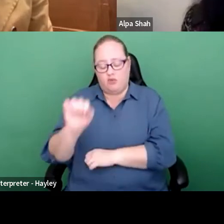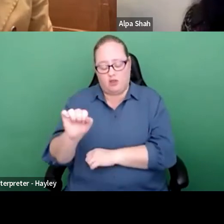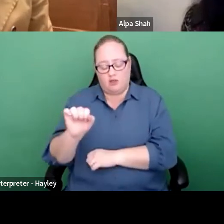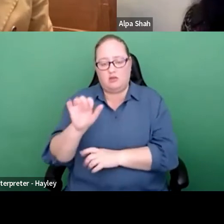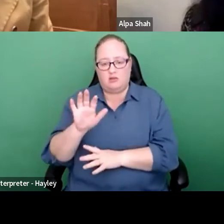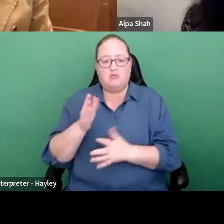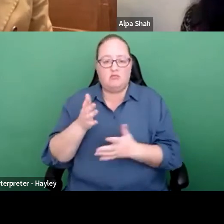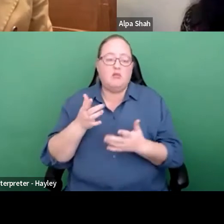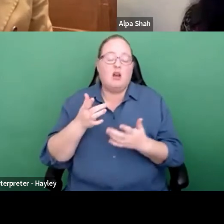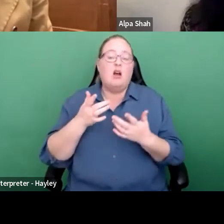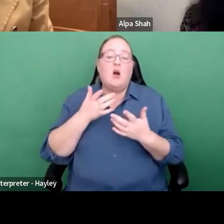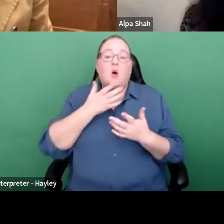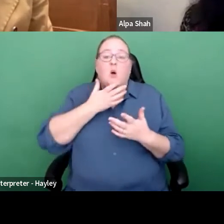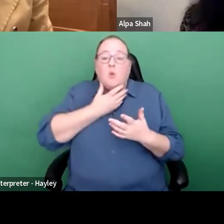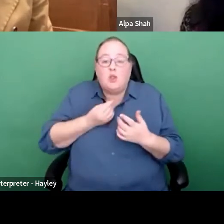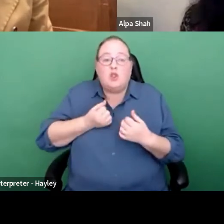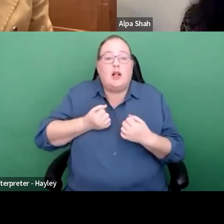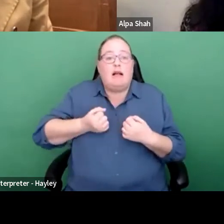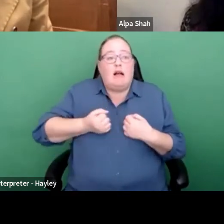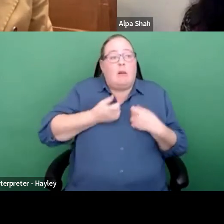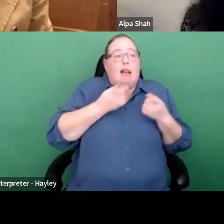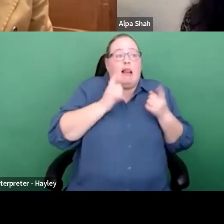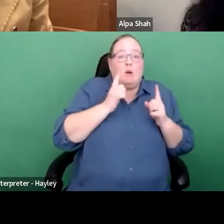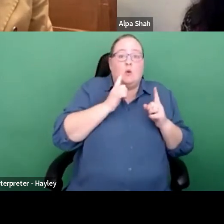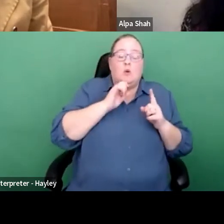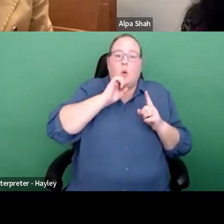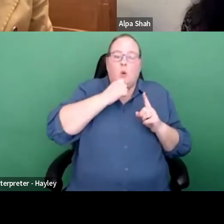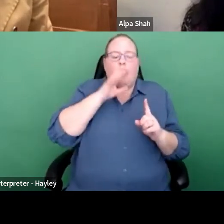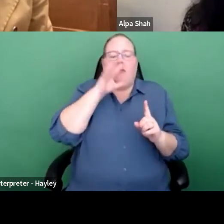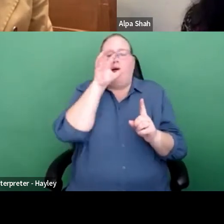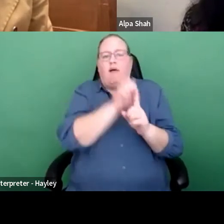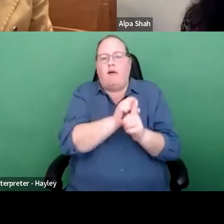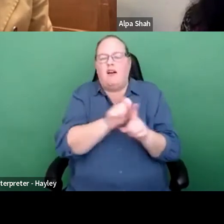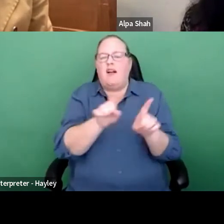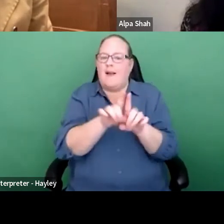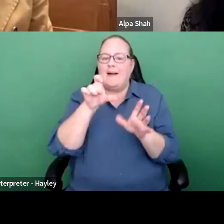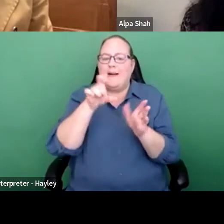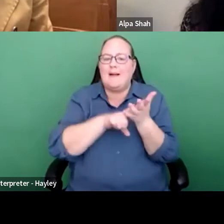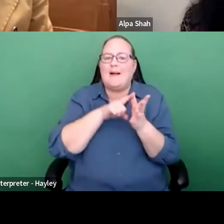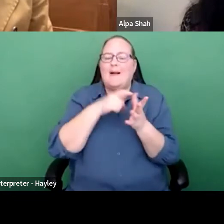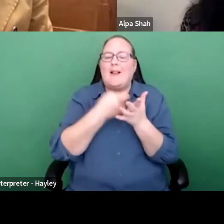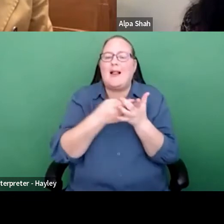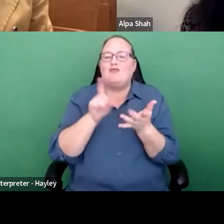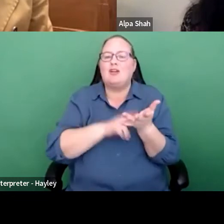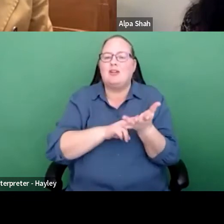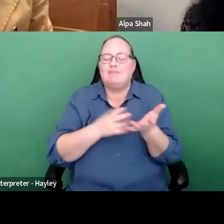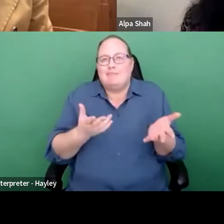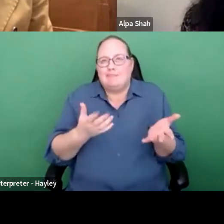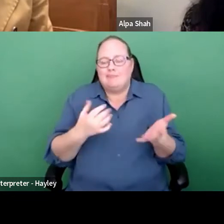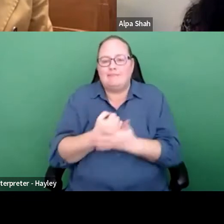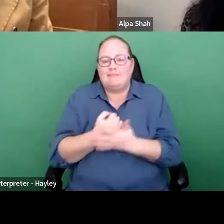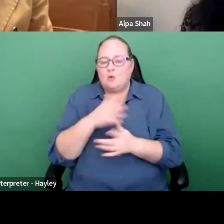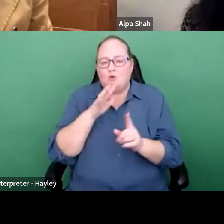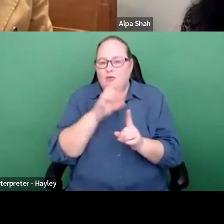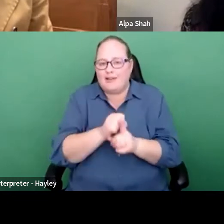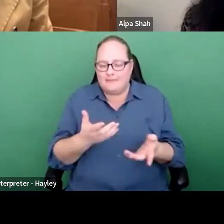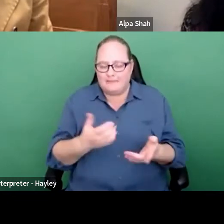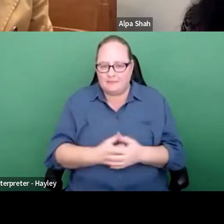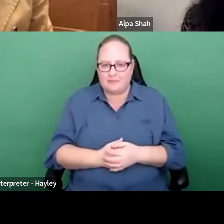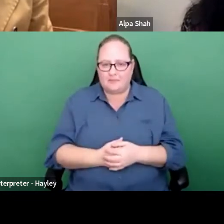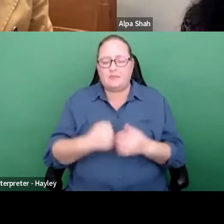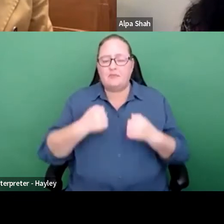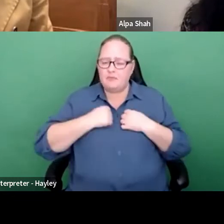landlords in her case study, like Clarion, also recognized. So my recommendations and my sort of analysis of